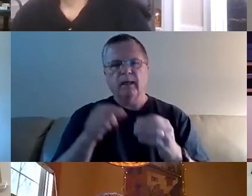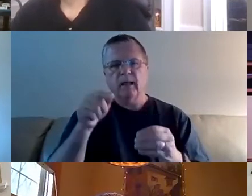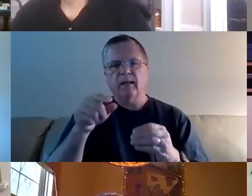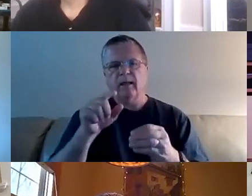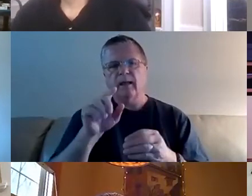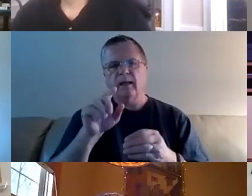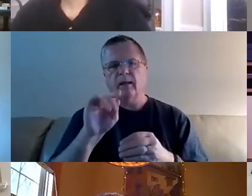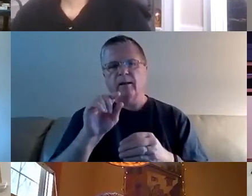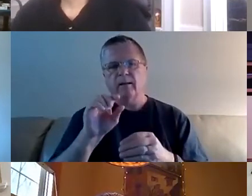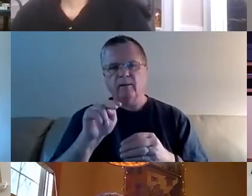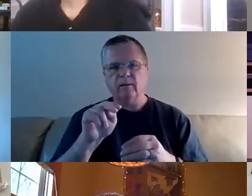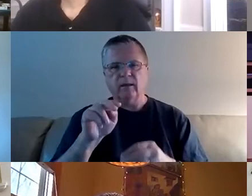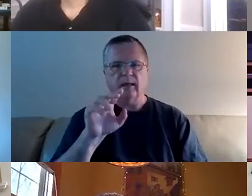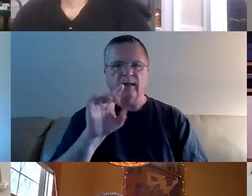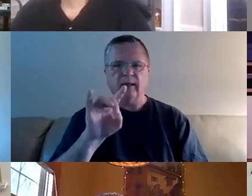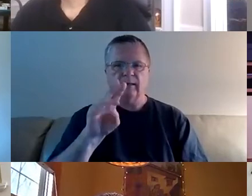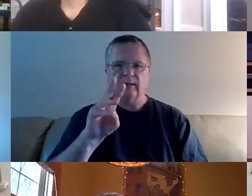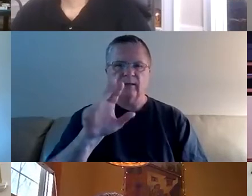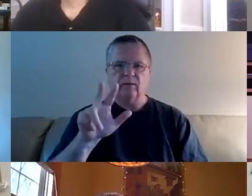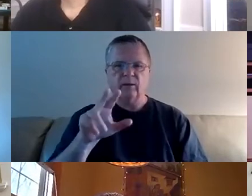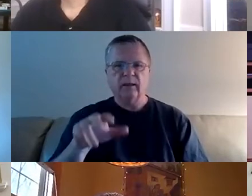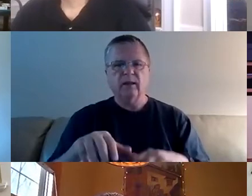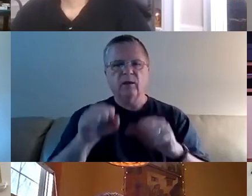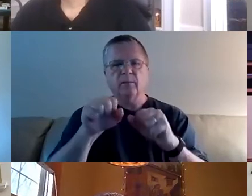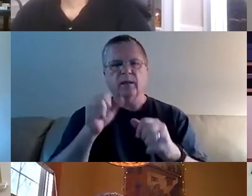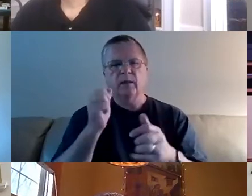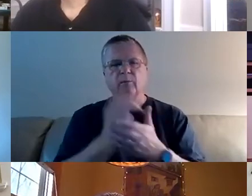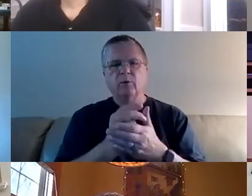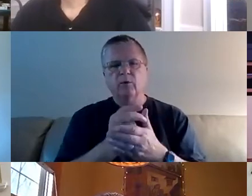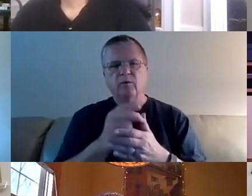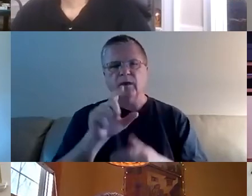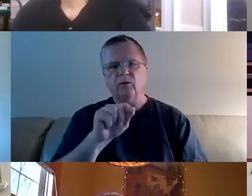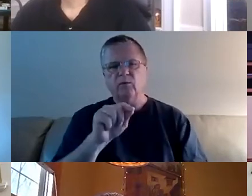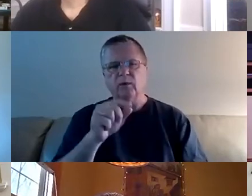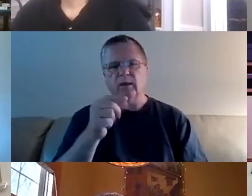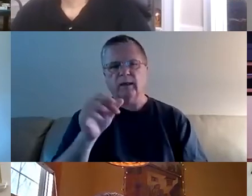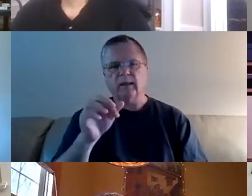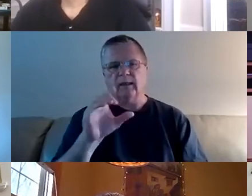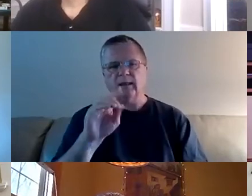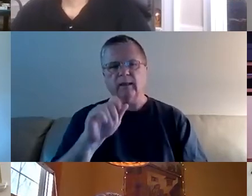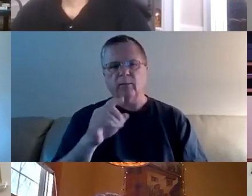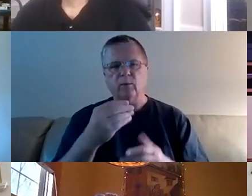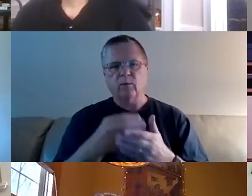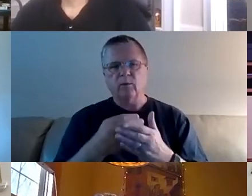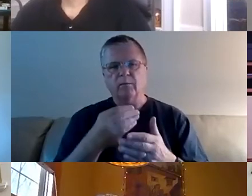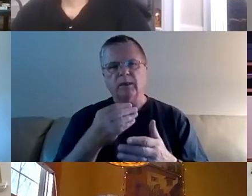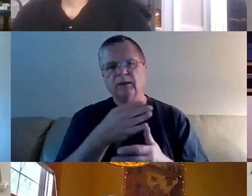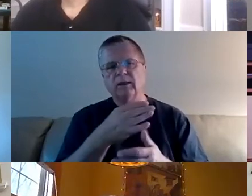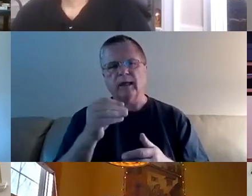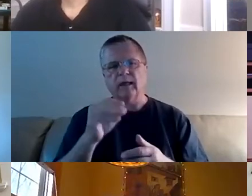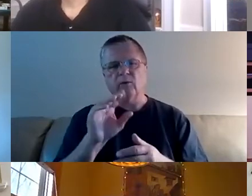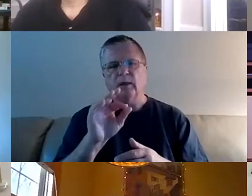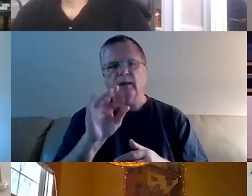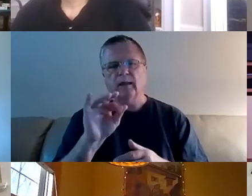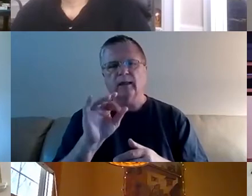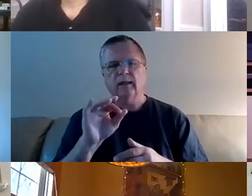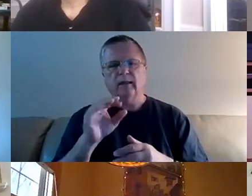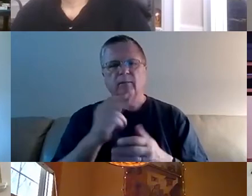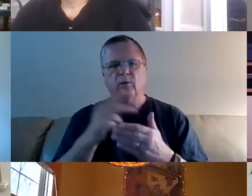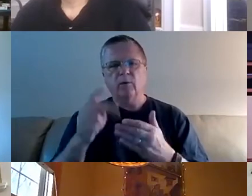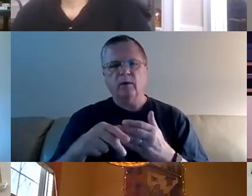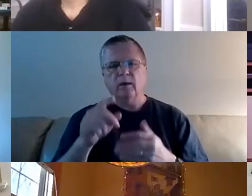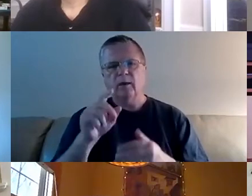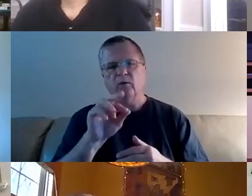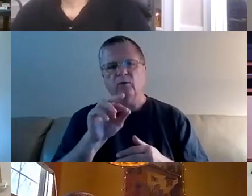863, adopting and approving the 2019 Capital Budget and the 2019 CDBG Program, the 2019 through